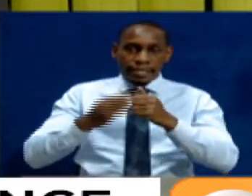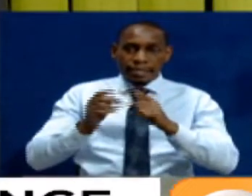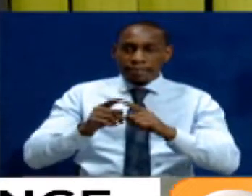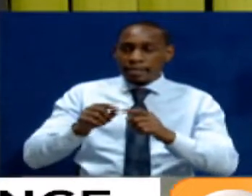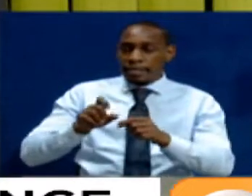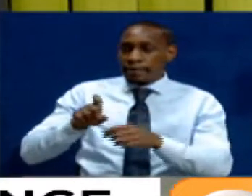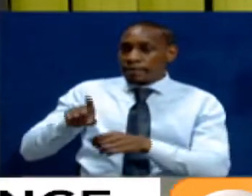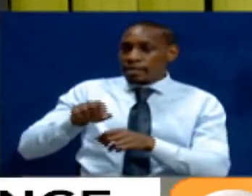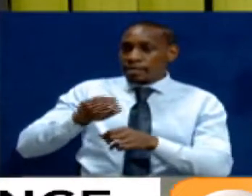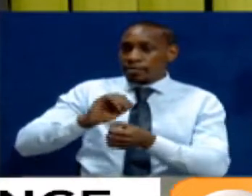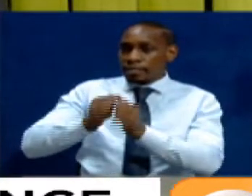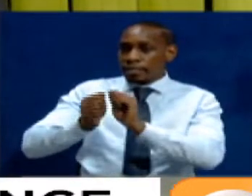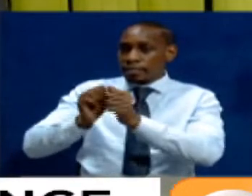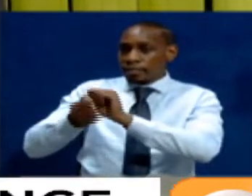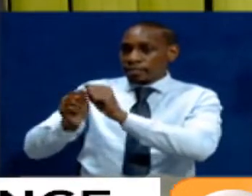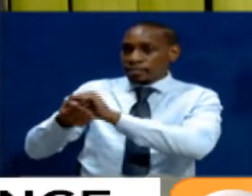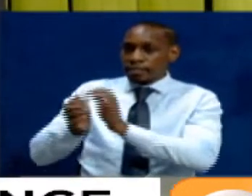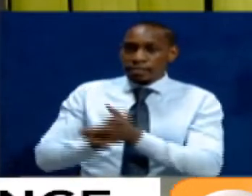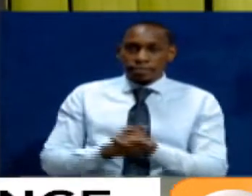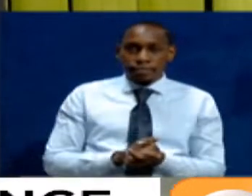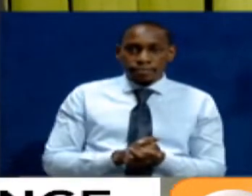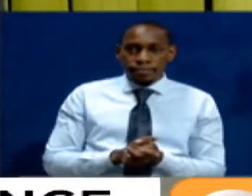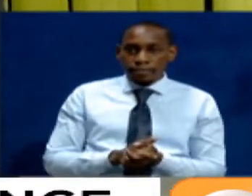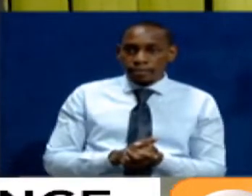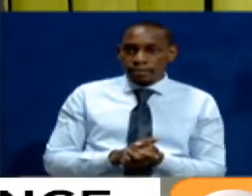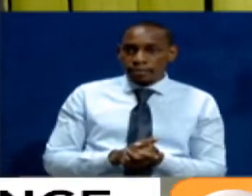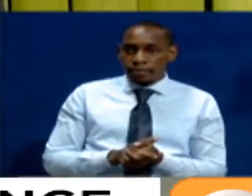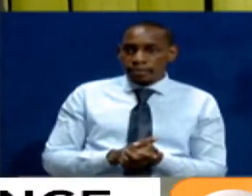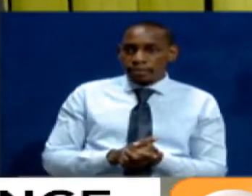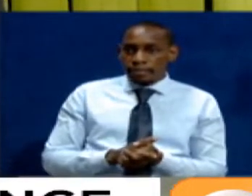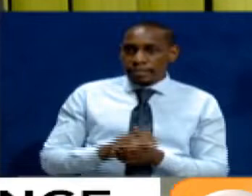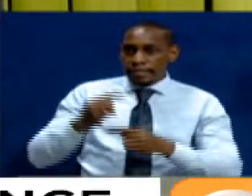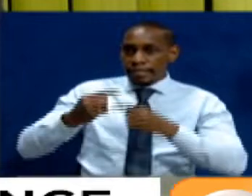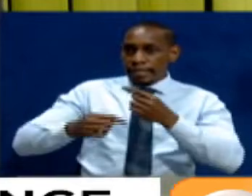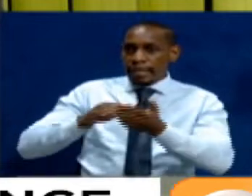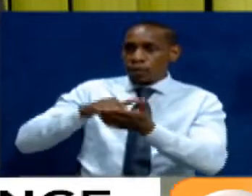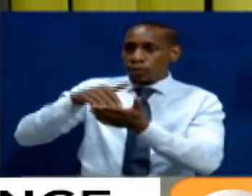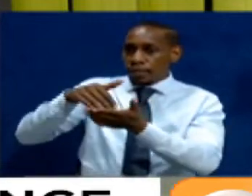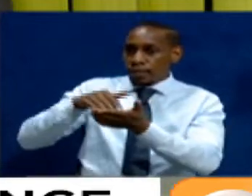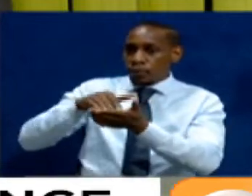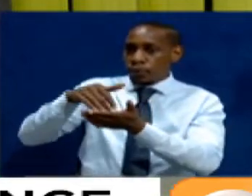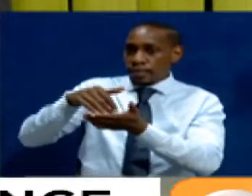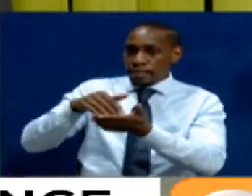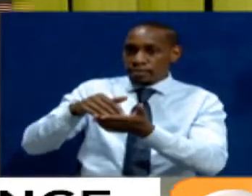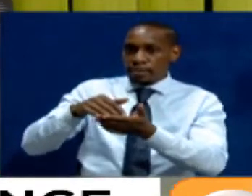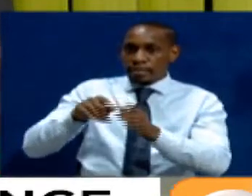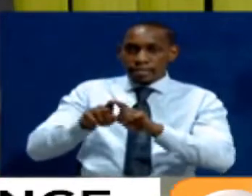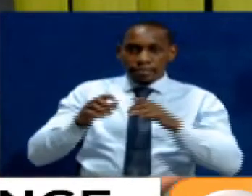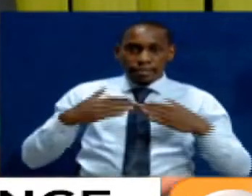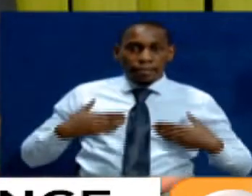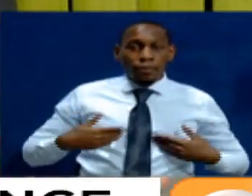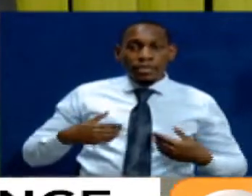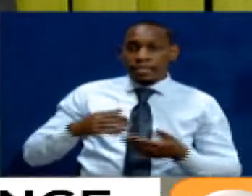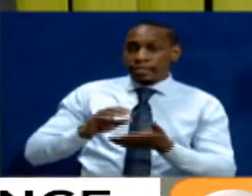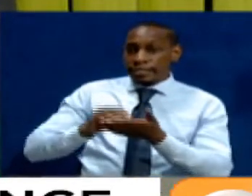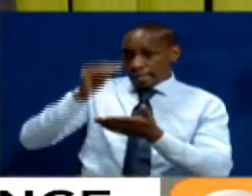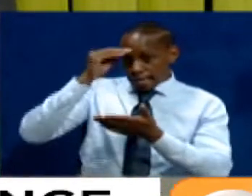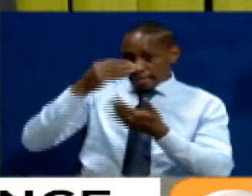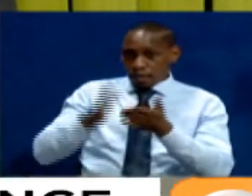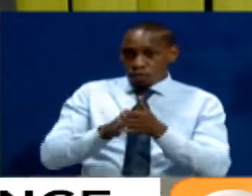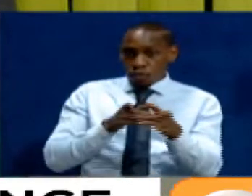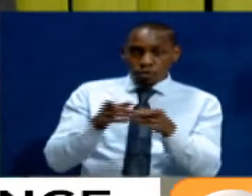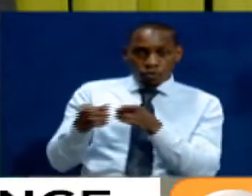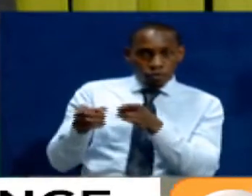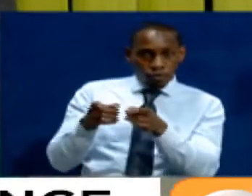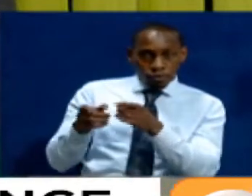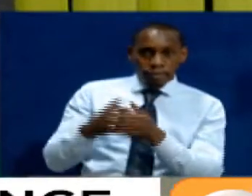keeps on changing, and often it actually mutates to weaker types. Not only so, the body also learns how to